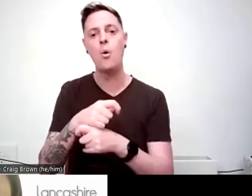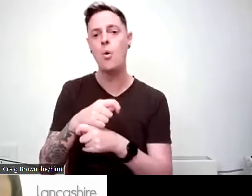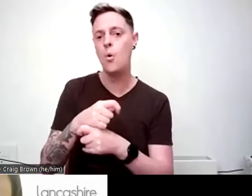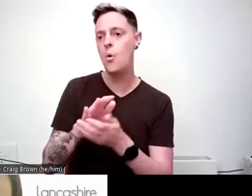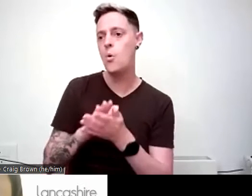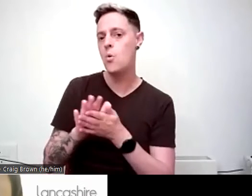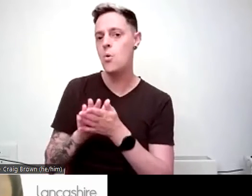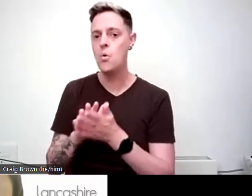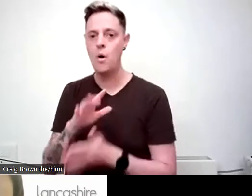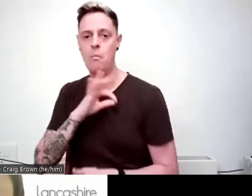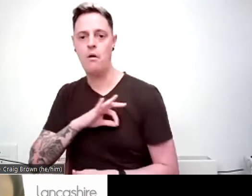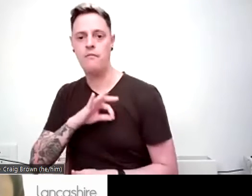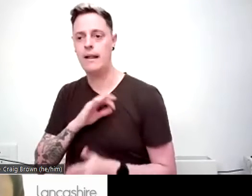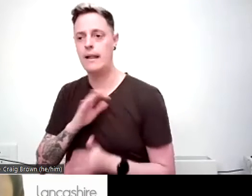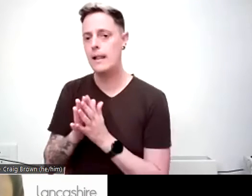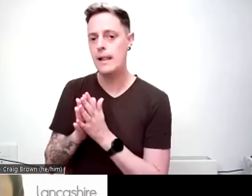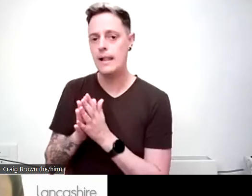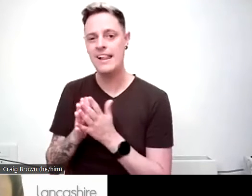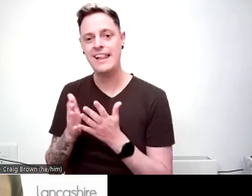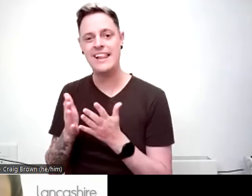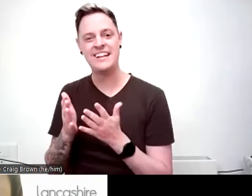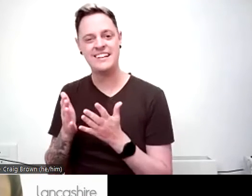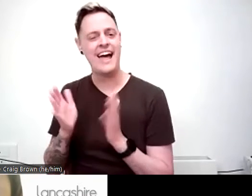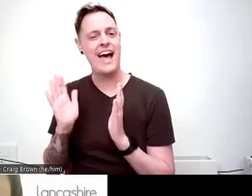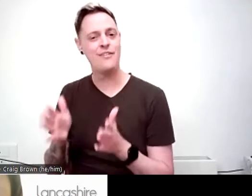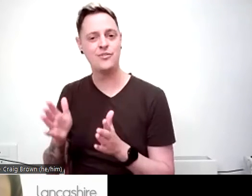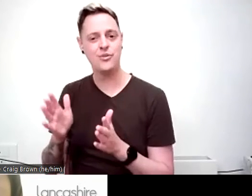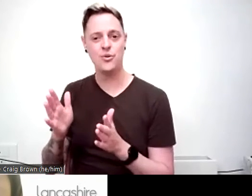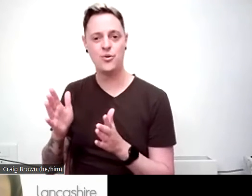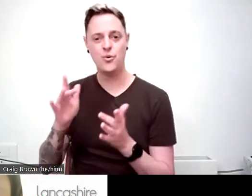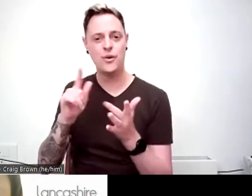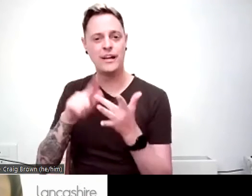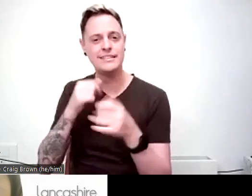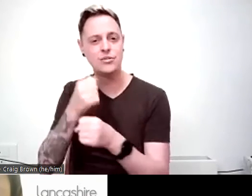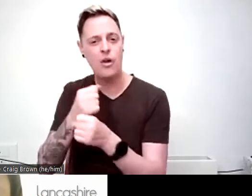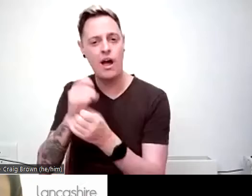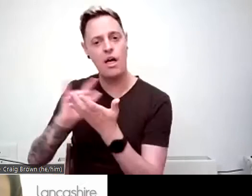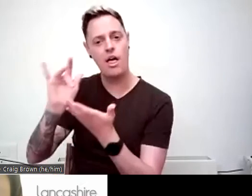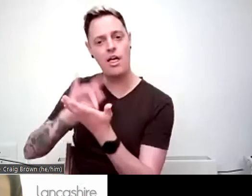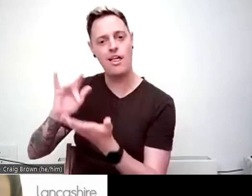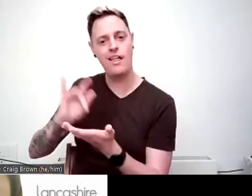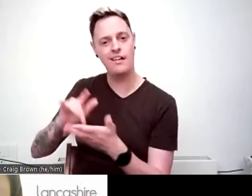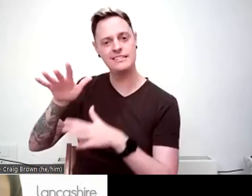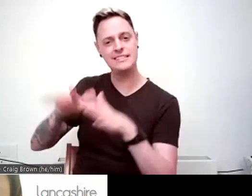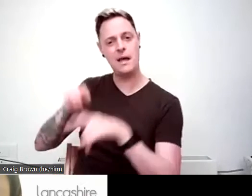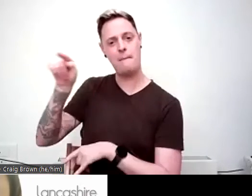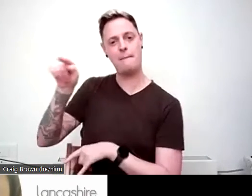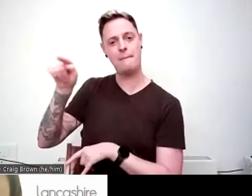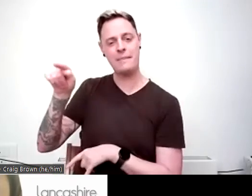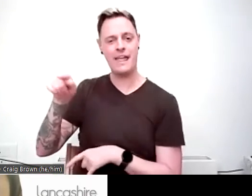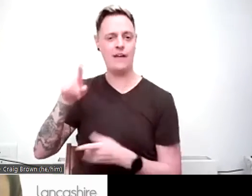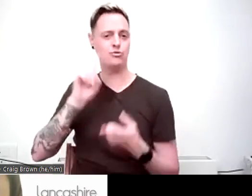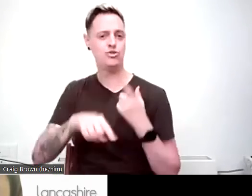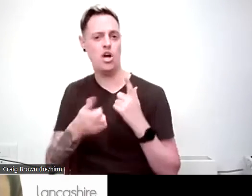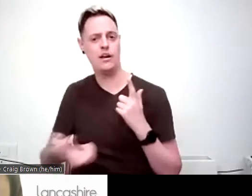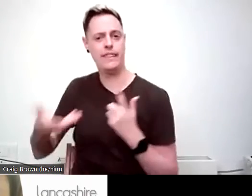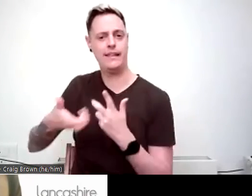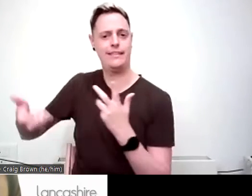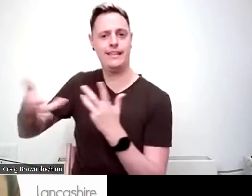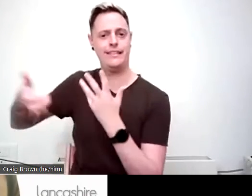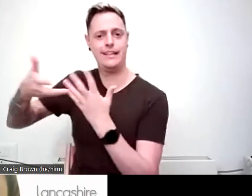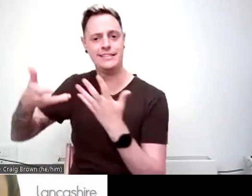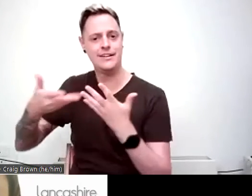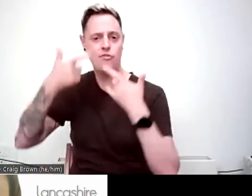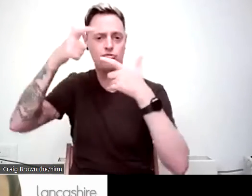all this other stuff that makes people feel like they have to be, you know, charging this much for a retreat or making